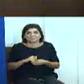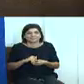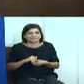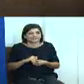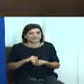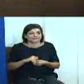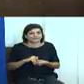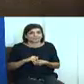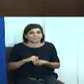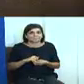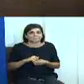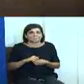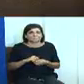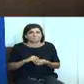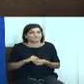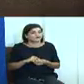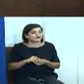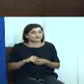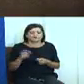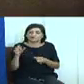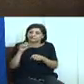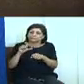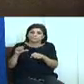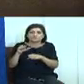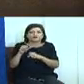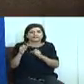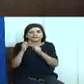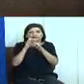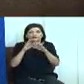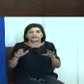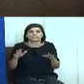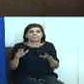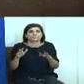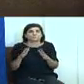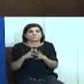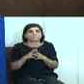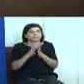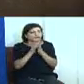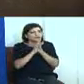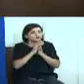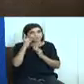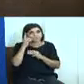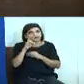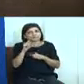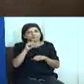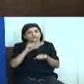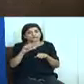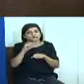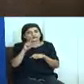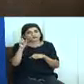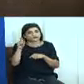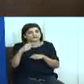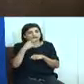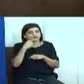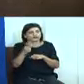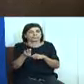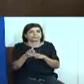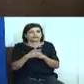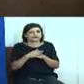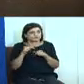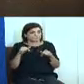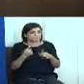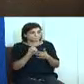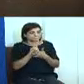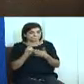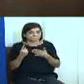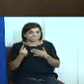I need that song. And they were so anointed and so blessed. And I've been praying for the anointing. And I must tell you that this